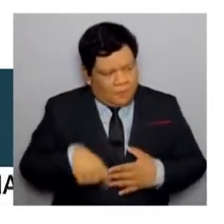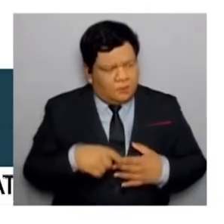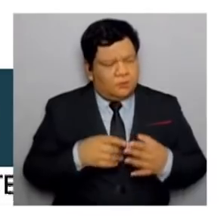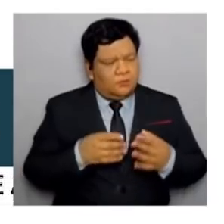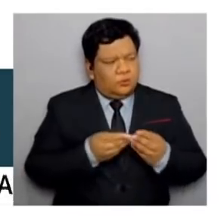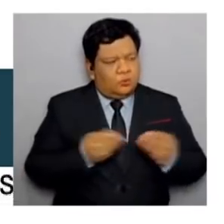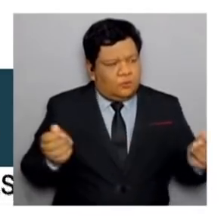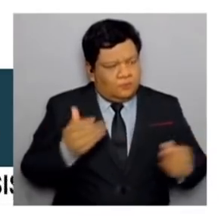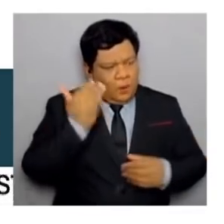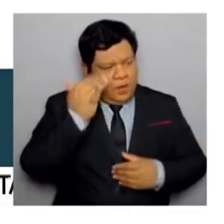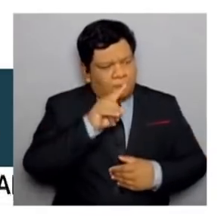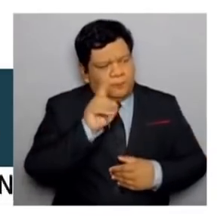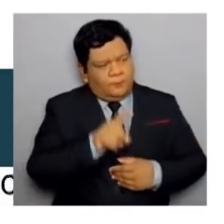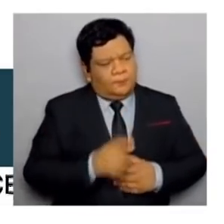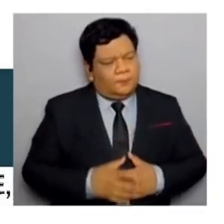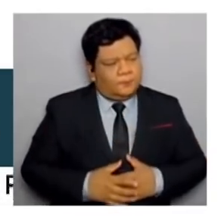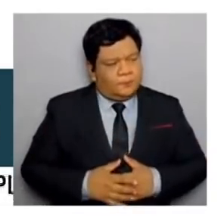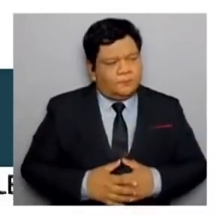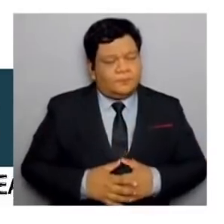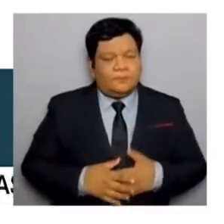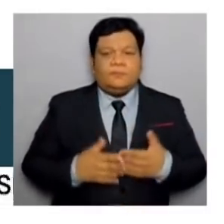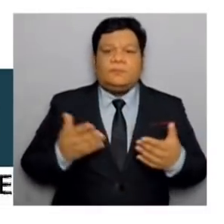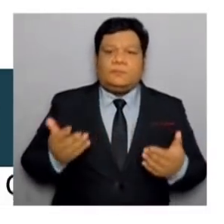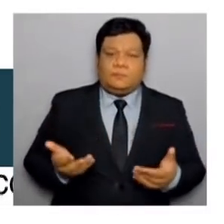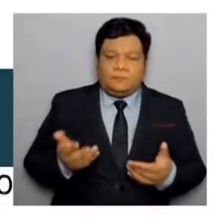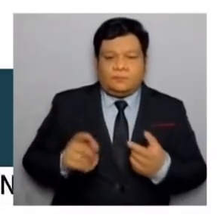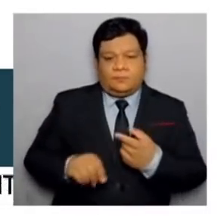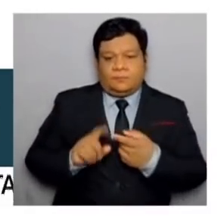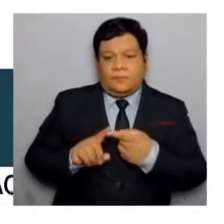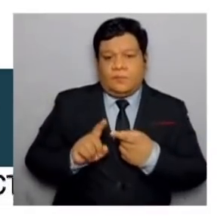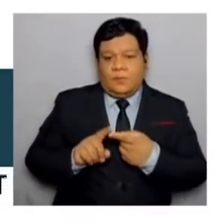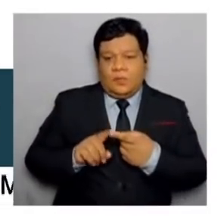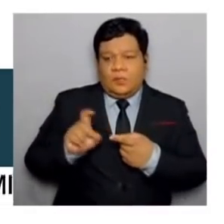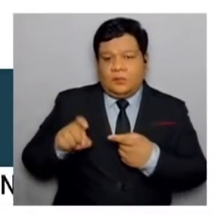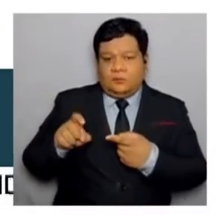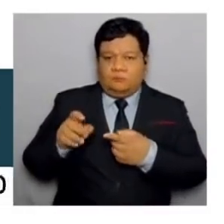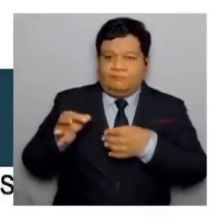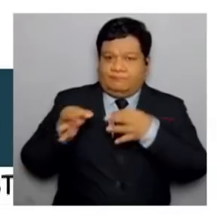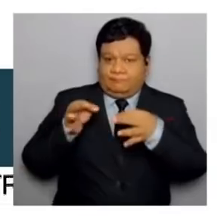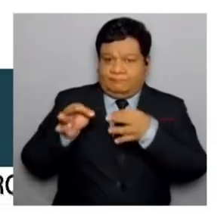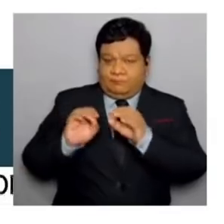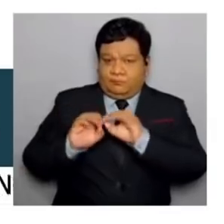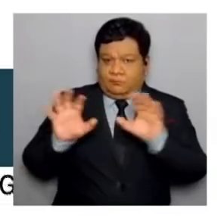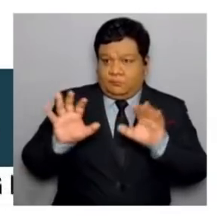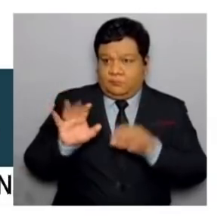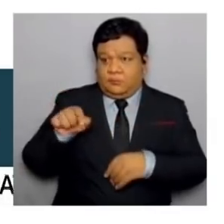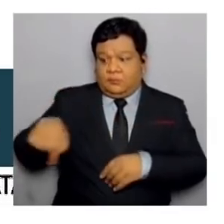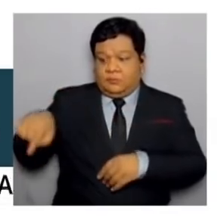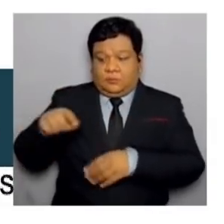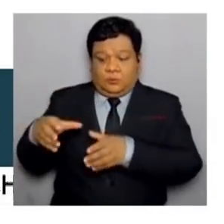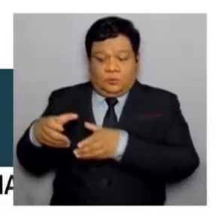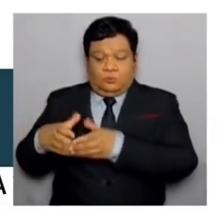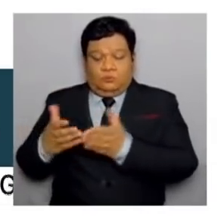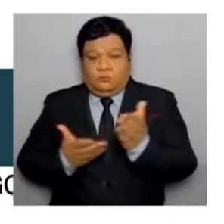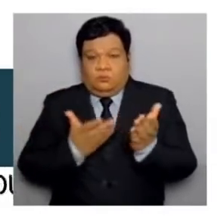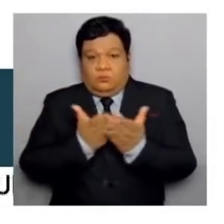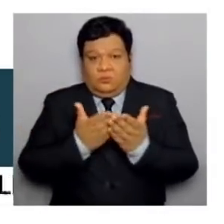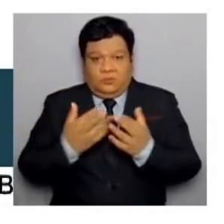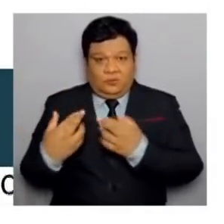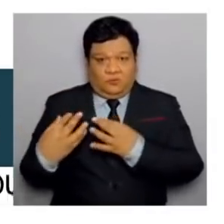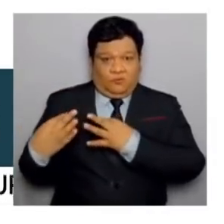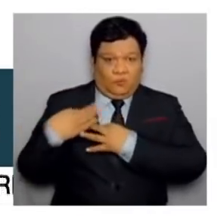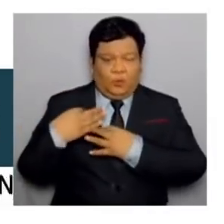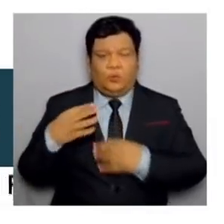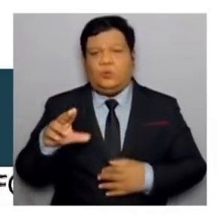resolved? Well, una-una, we have to clarify, no? Hindi po kasalanan ng mga petitioners bakit ngayon lang ito inakyat